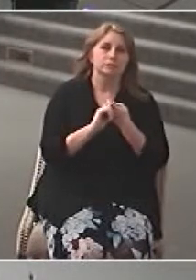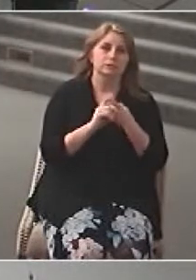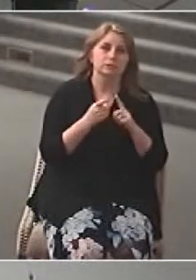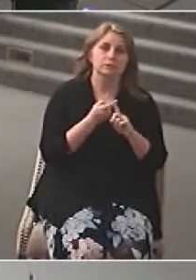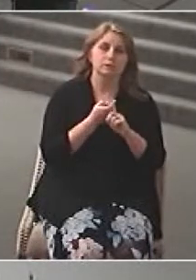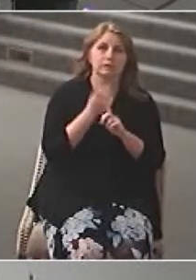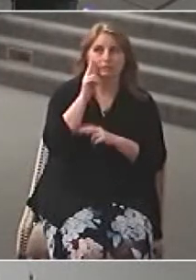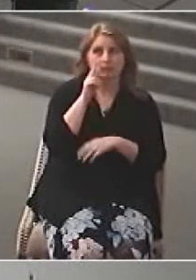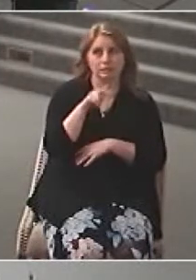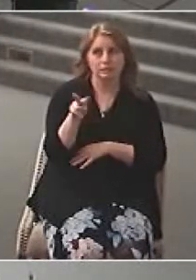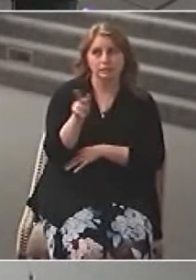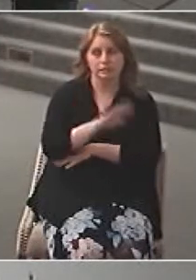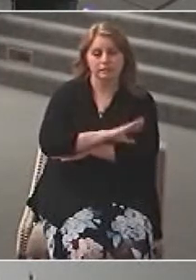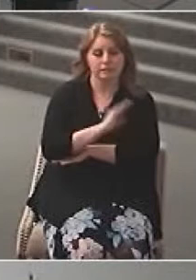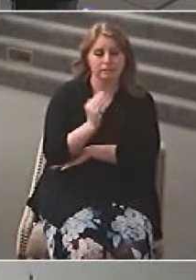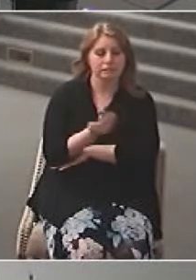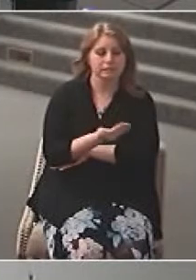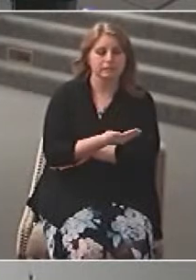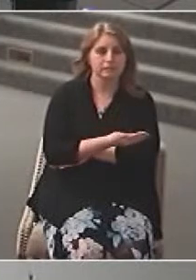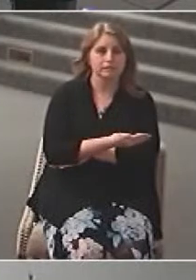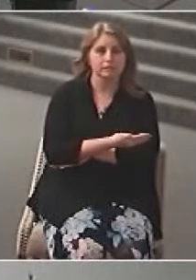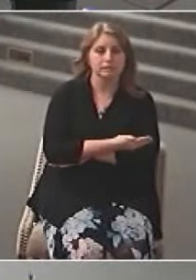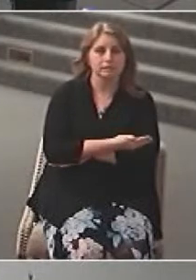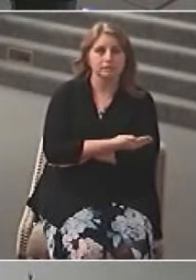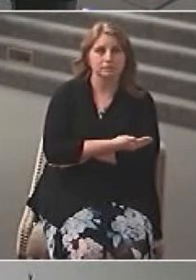a friend who watches day and